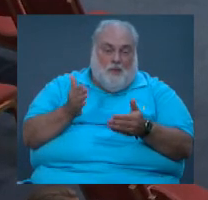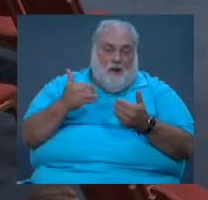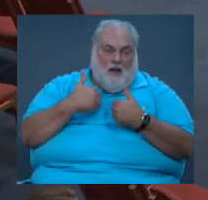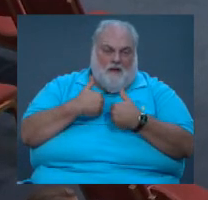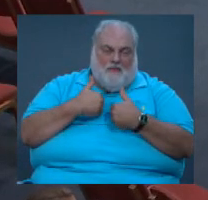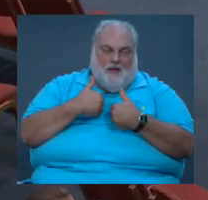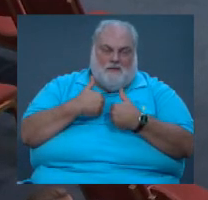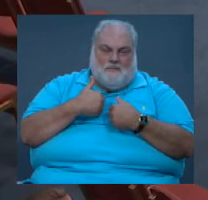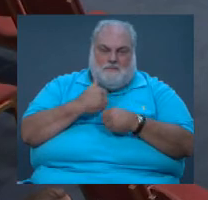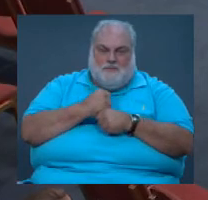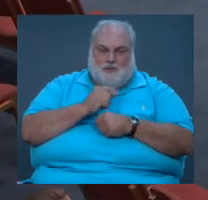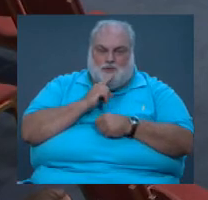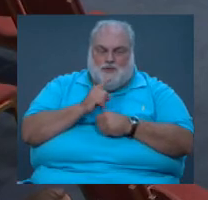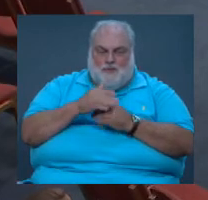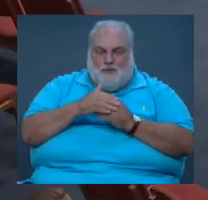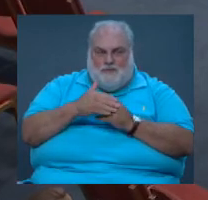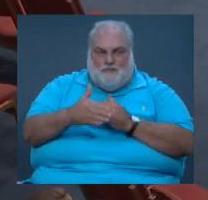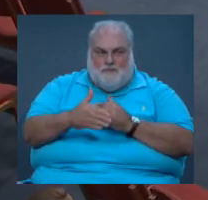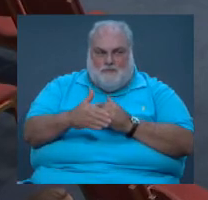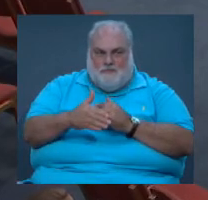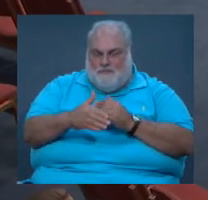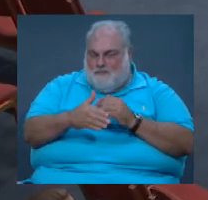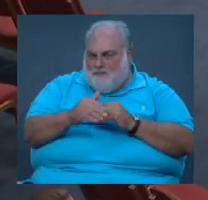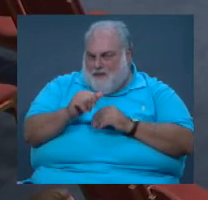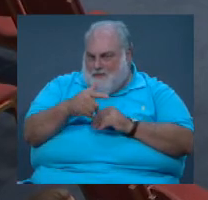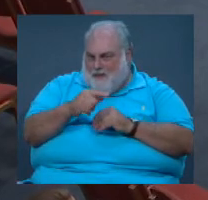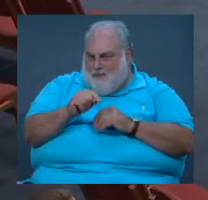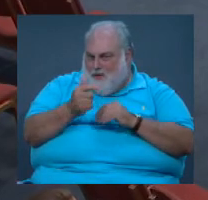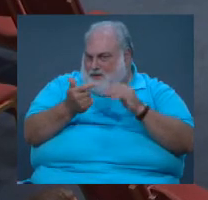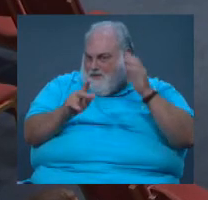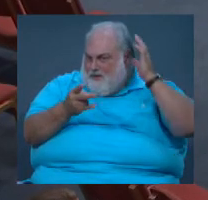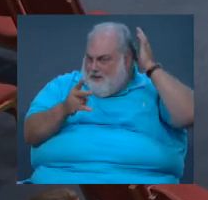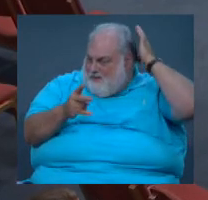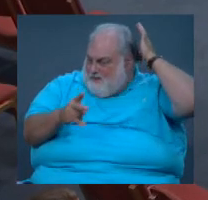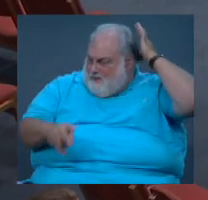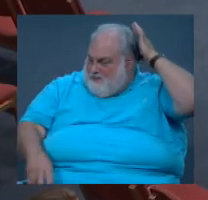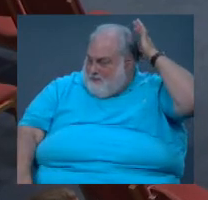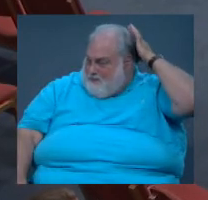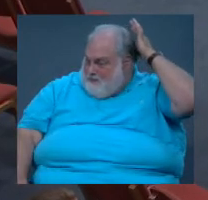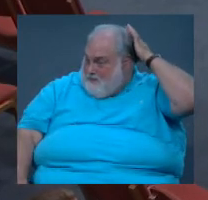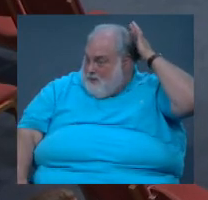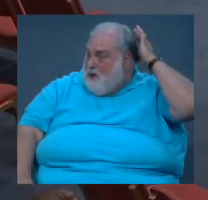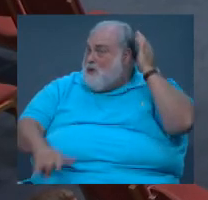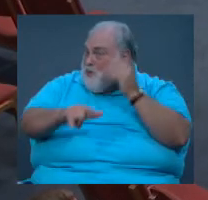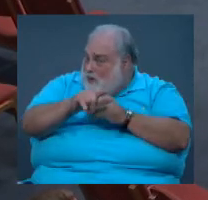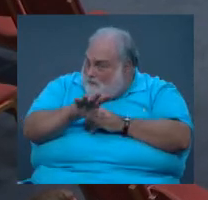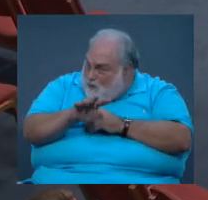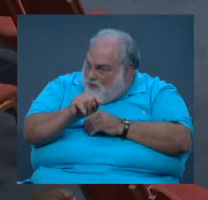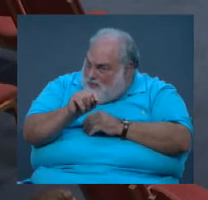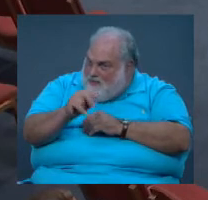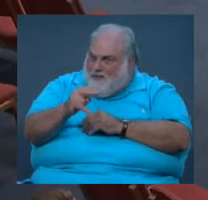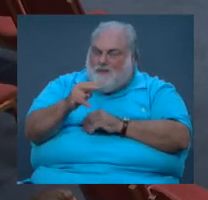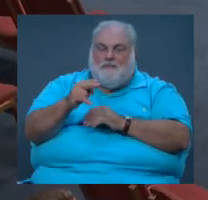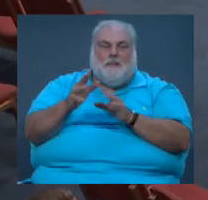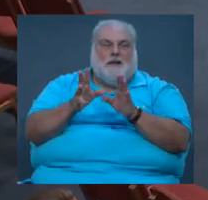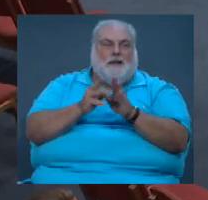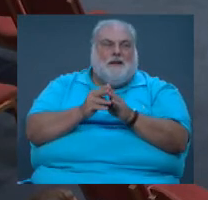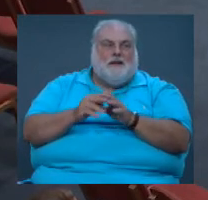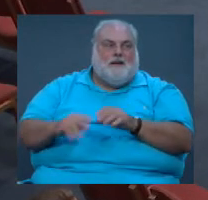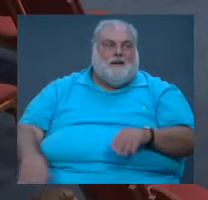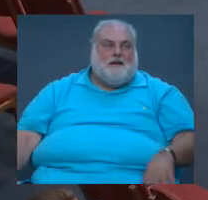we'll have that corrected for our September the 17th meeting. 24th meeting.